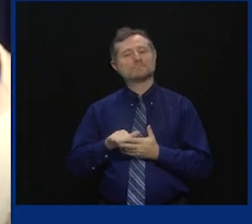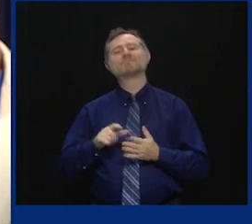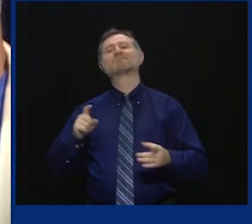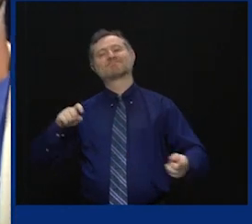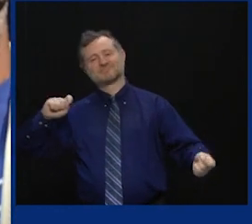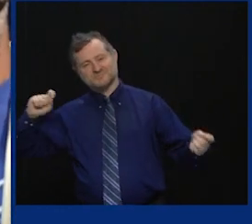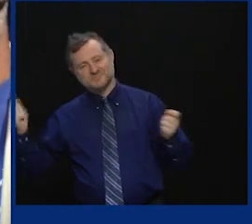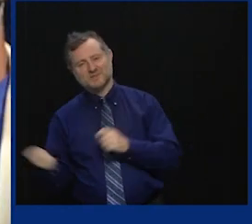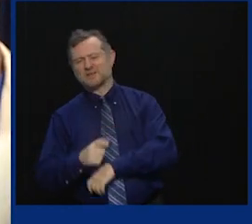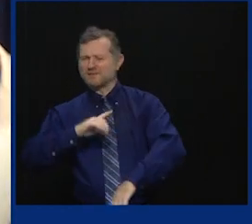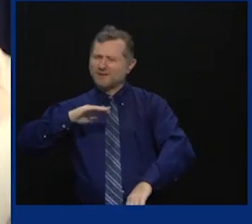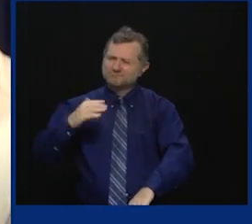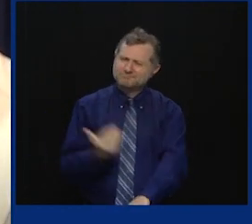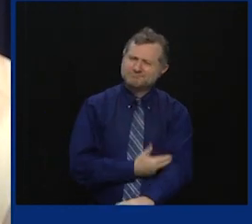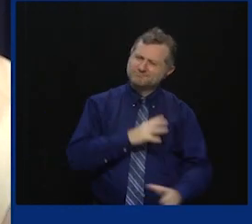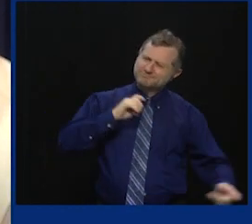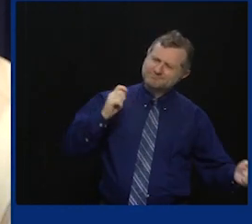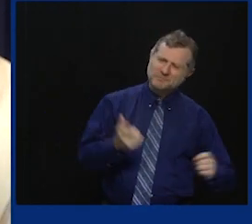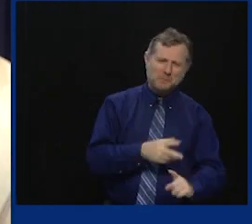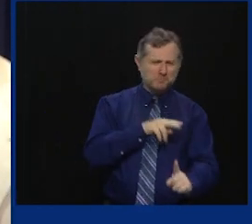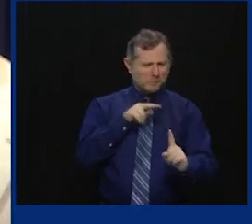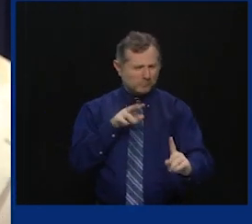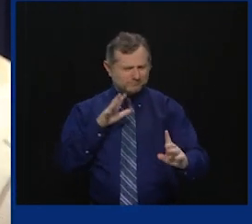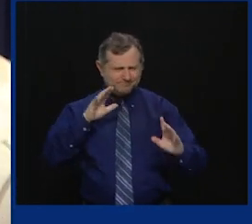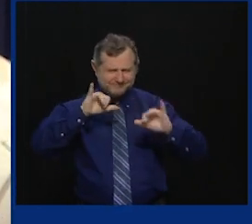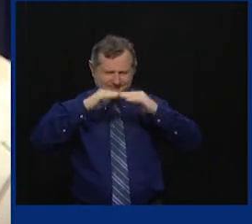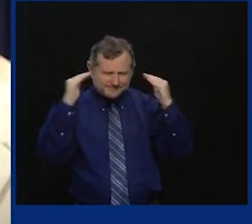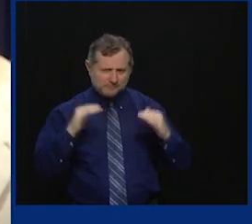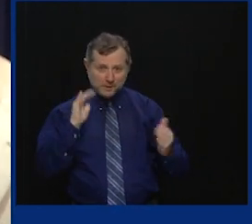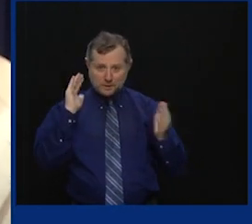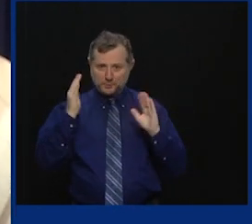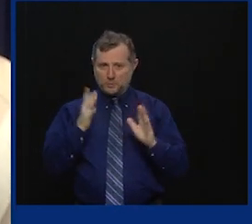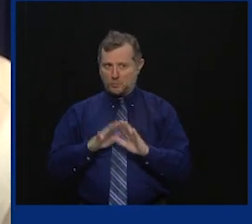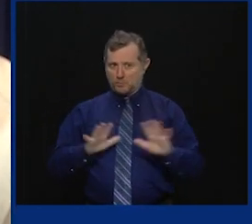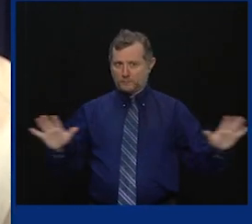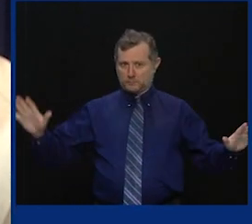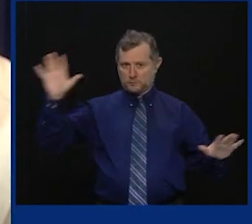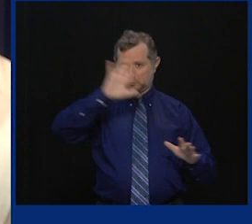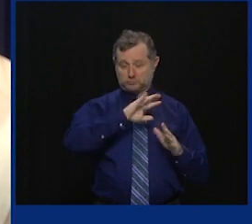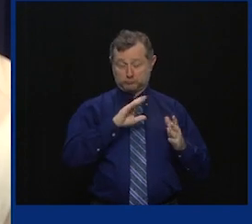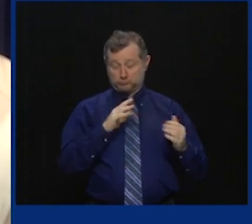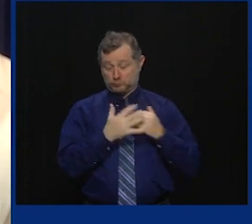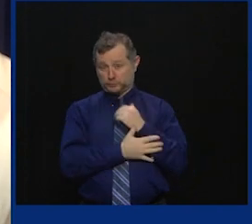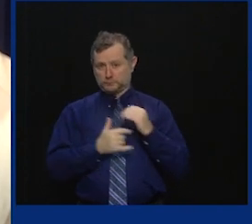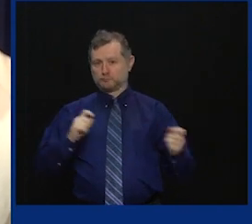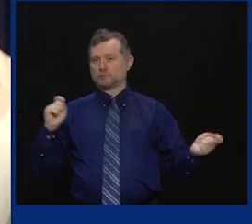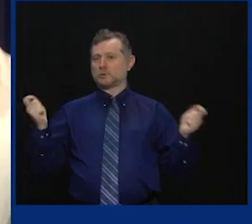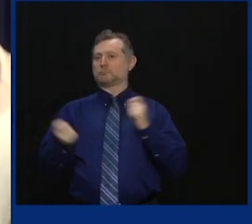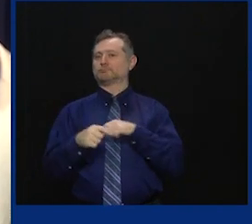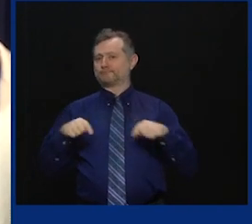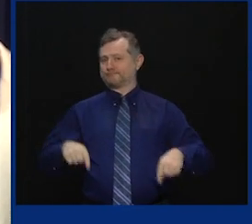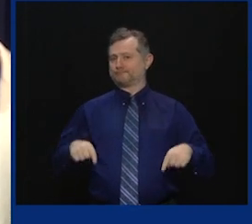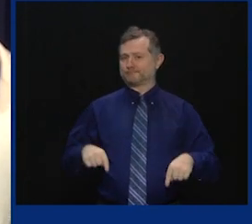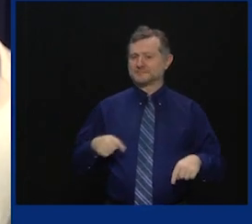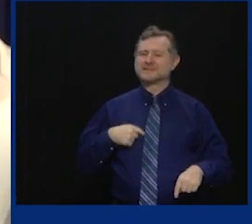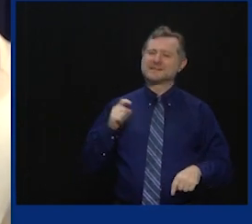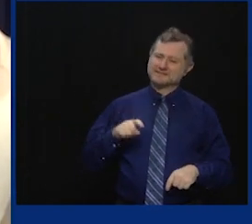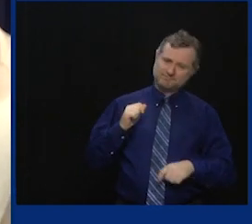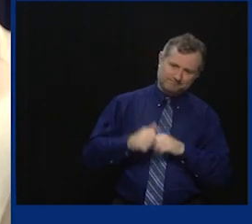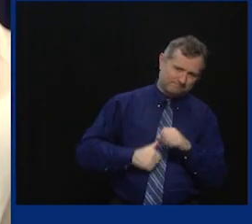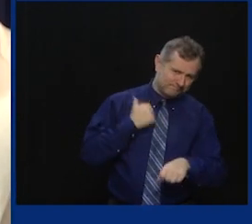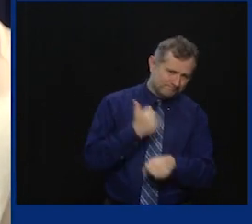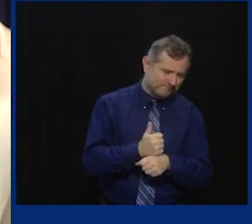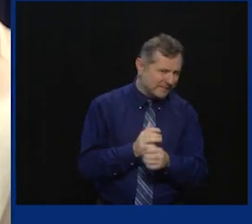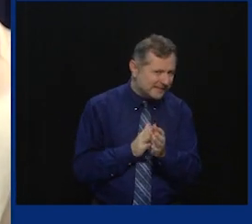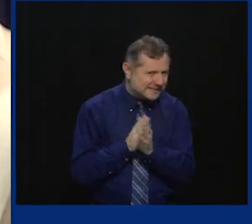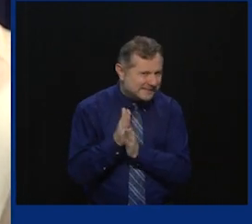parole in the country. It's a complete paradigm shift, creating incentives for people to do well